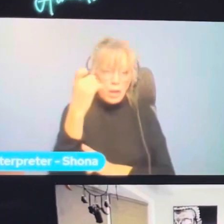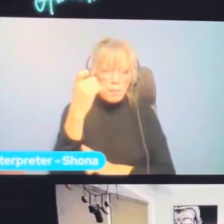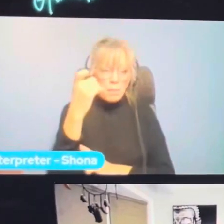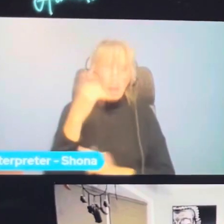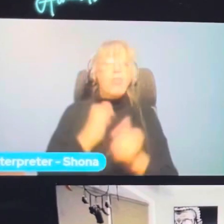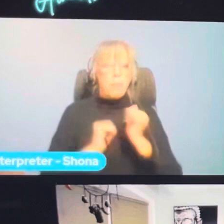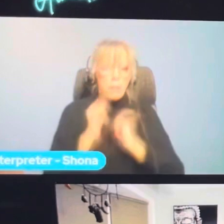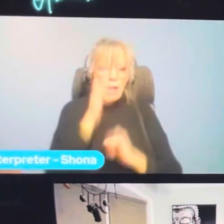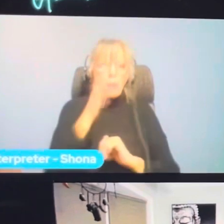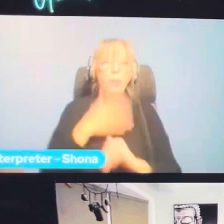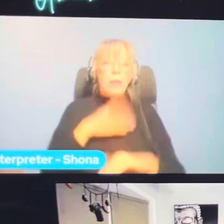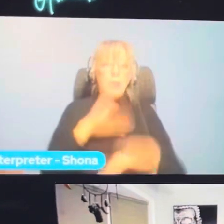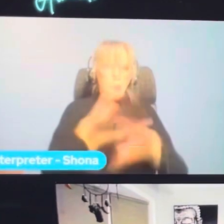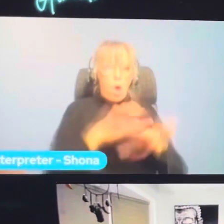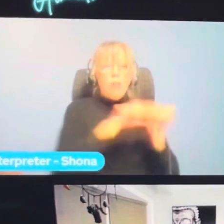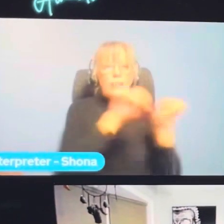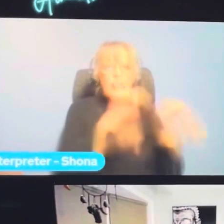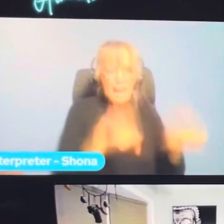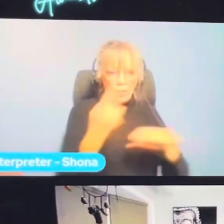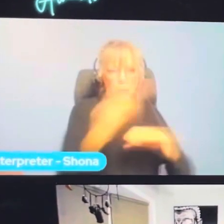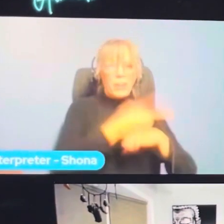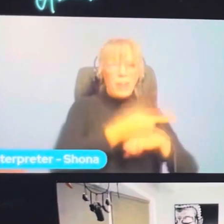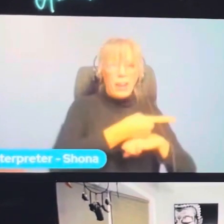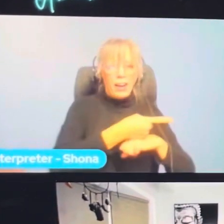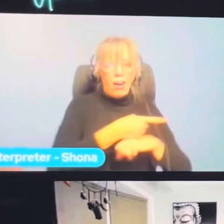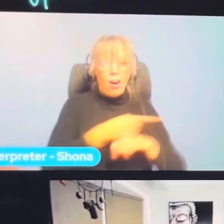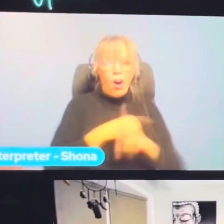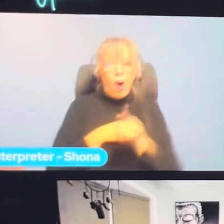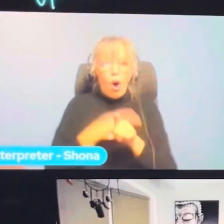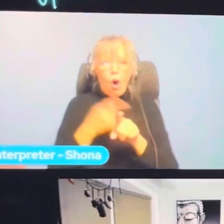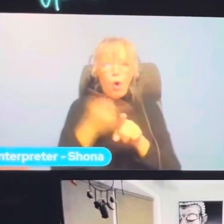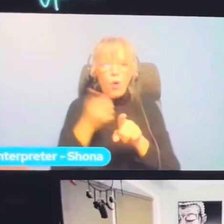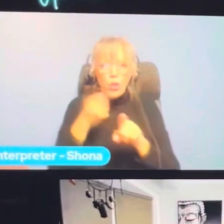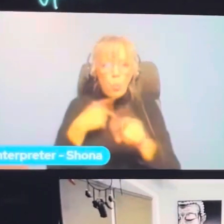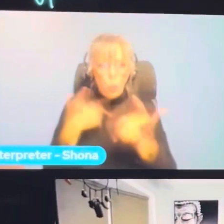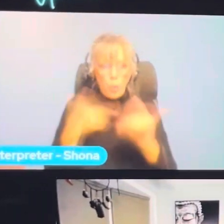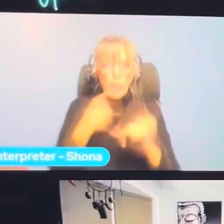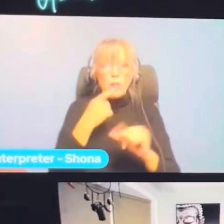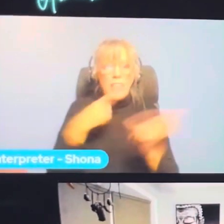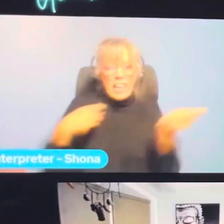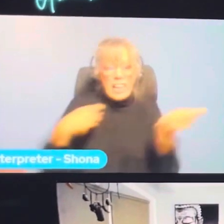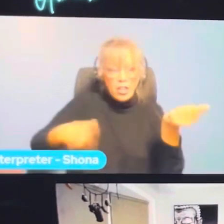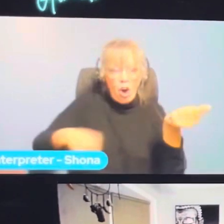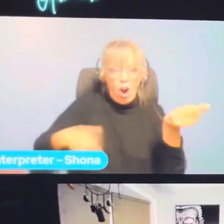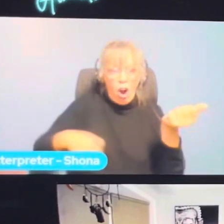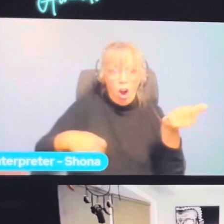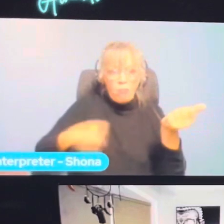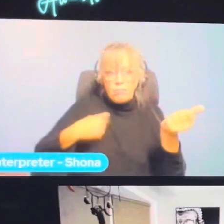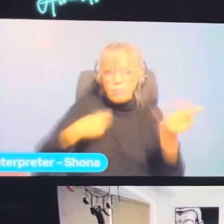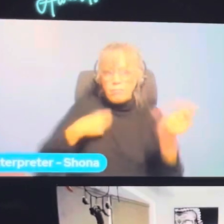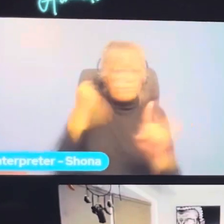Wow. And you had me at resonator guitar. You know,